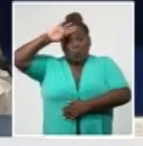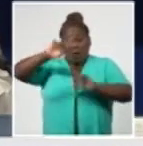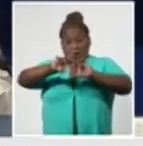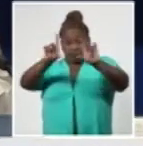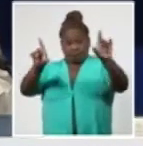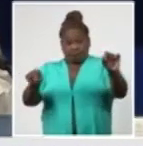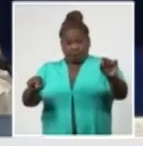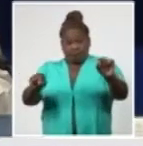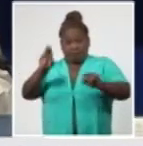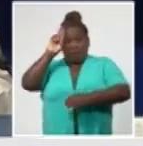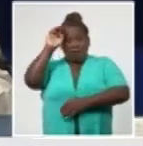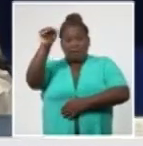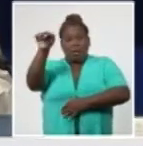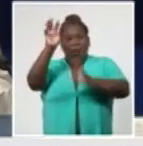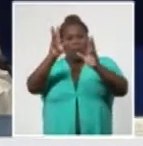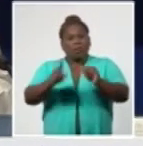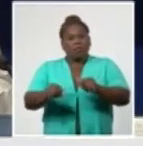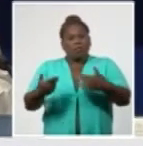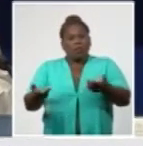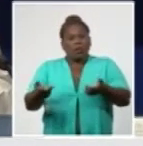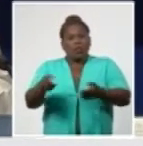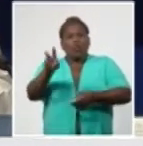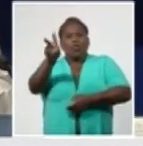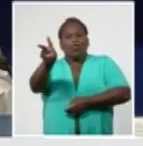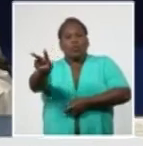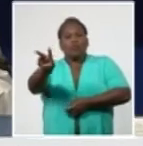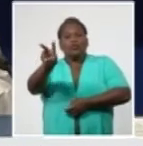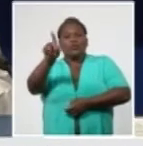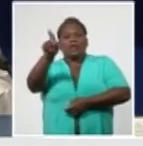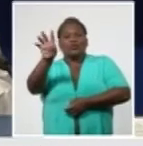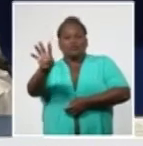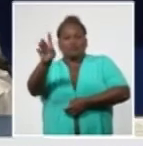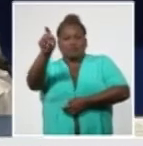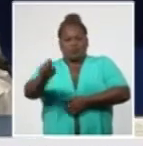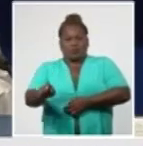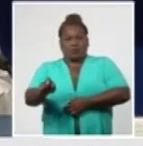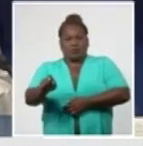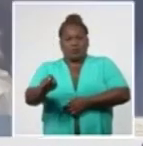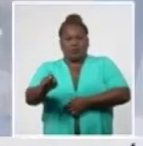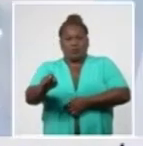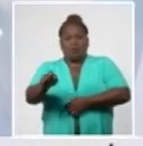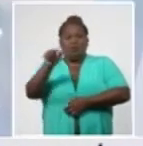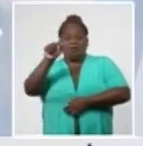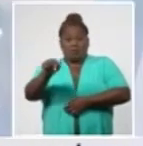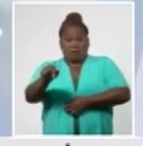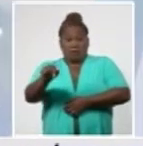And these are the results. Cuba has